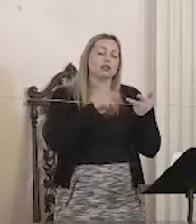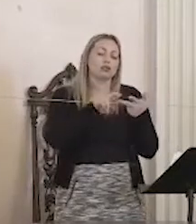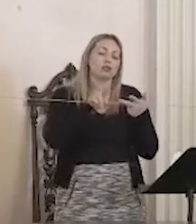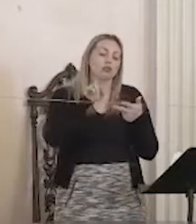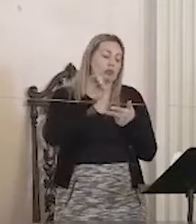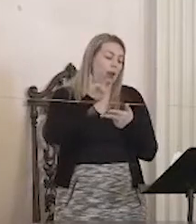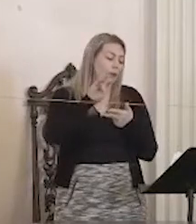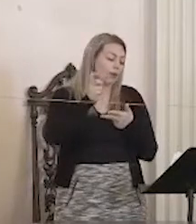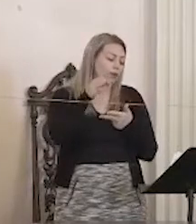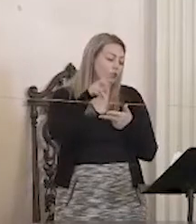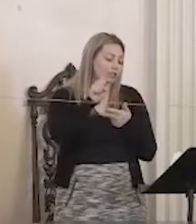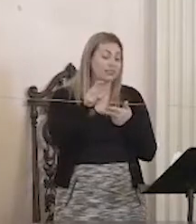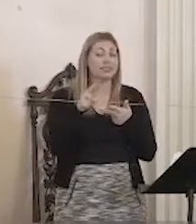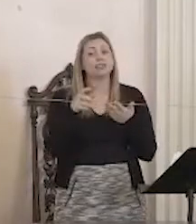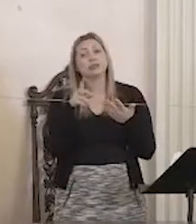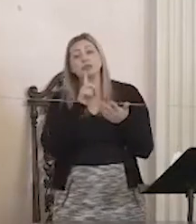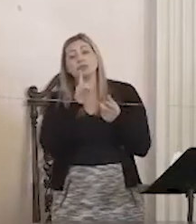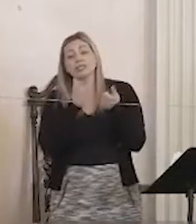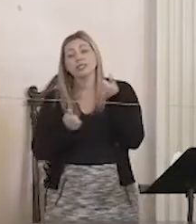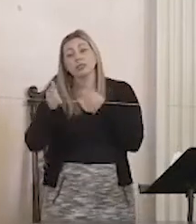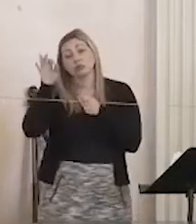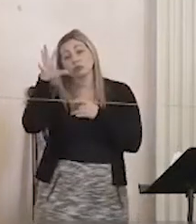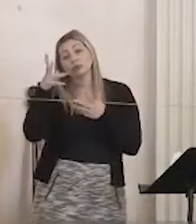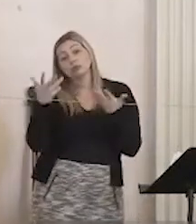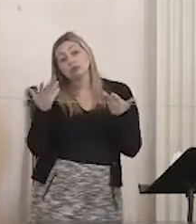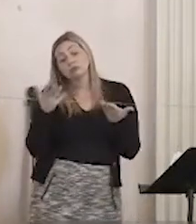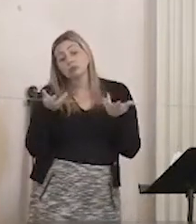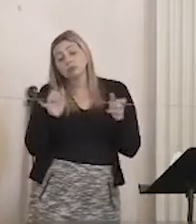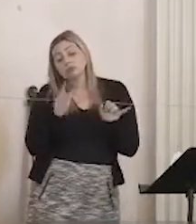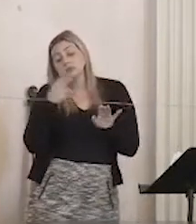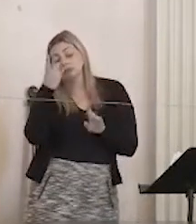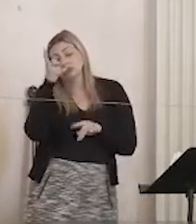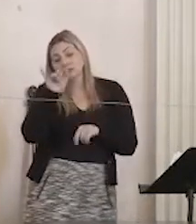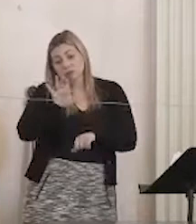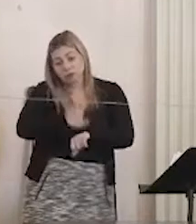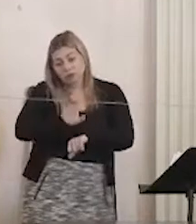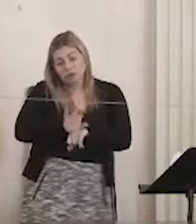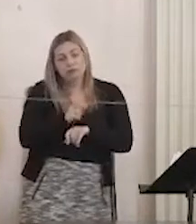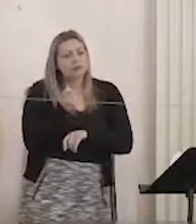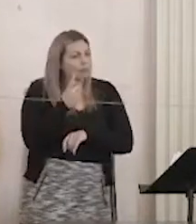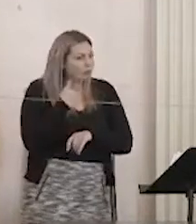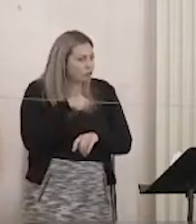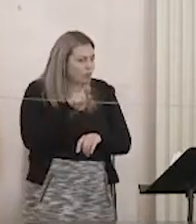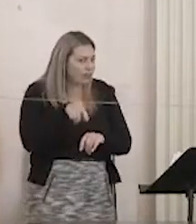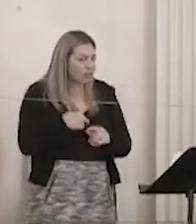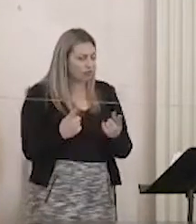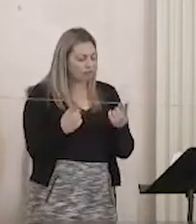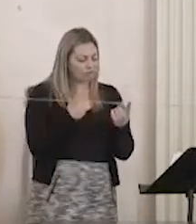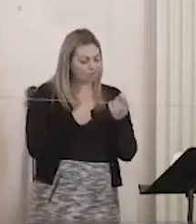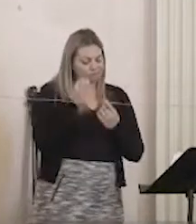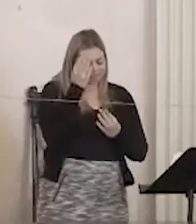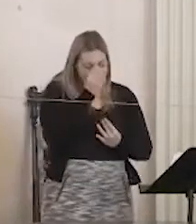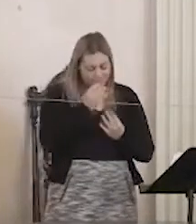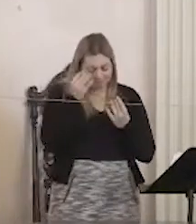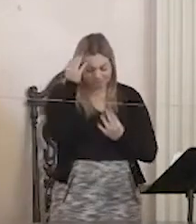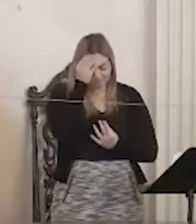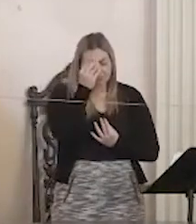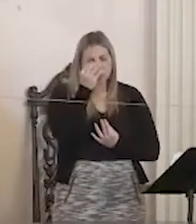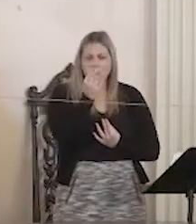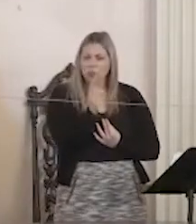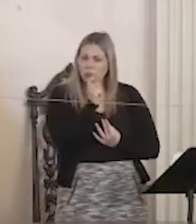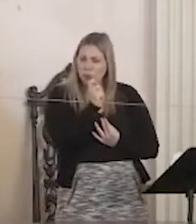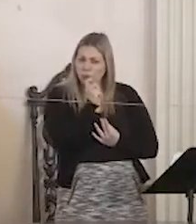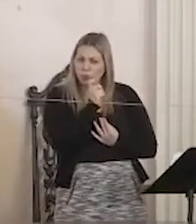A senior minister may still be the voice of the congregation, but we have to ask ourselves,